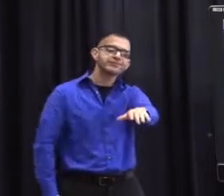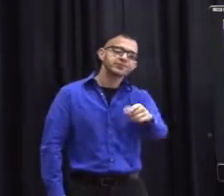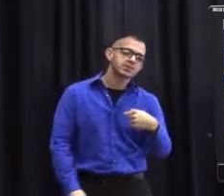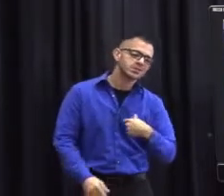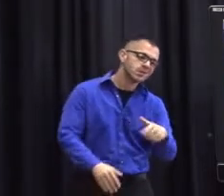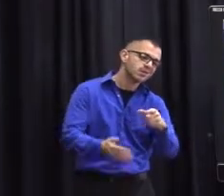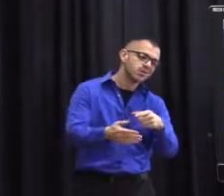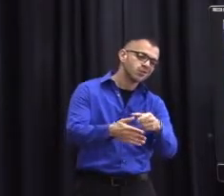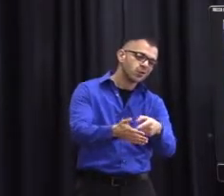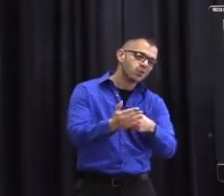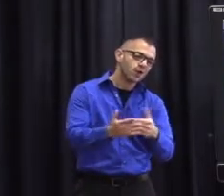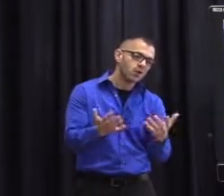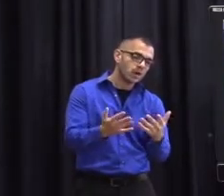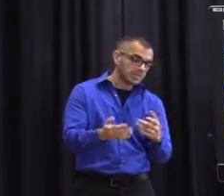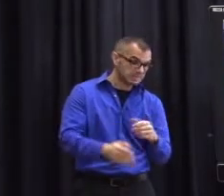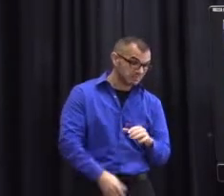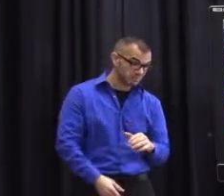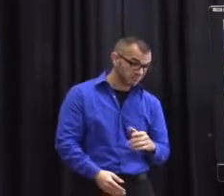to take